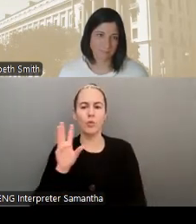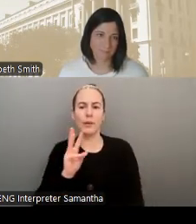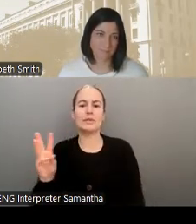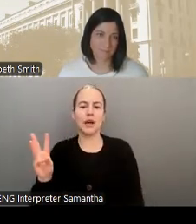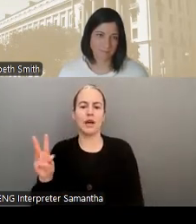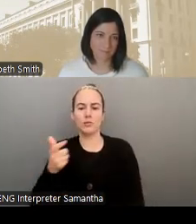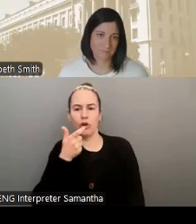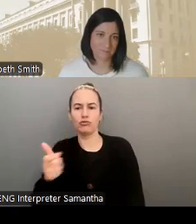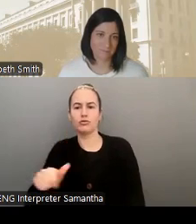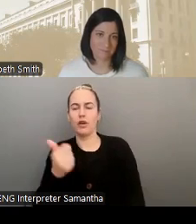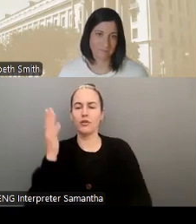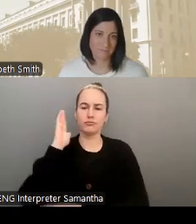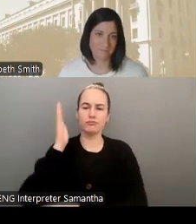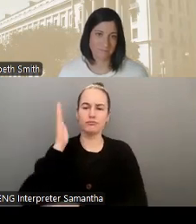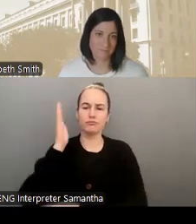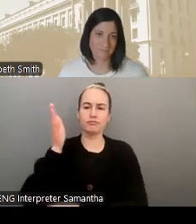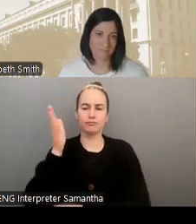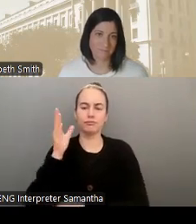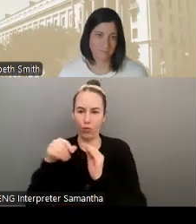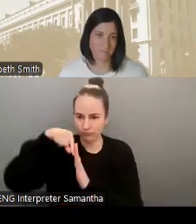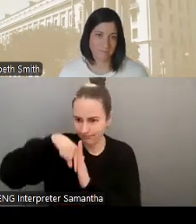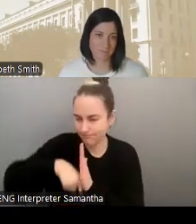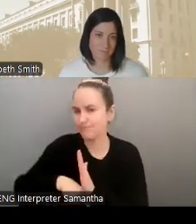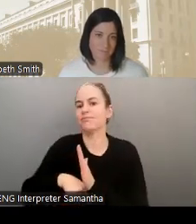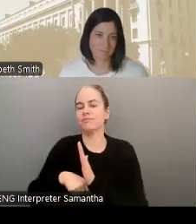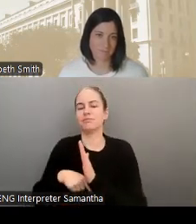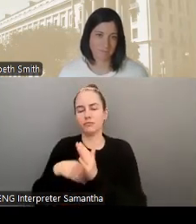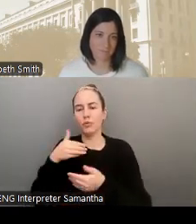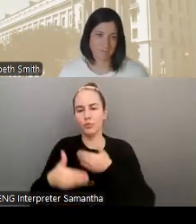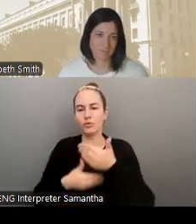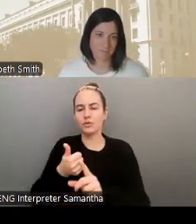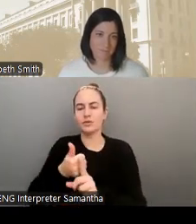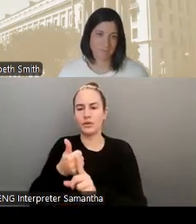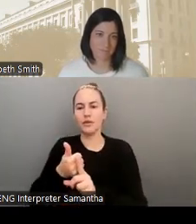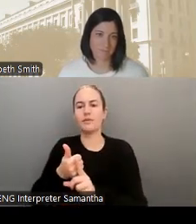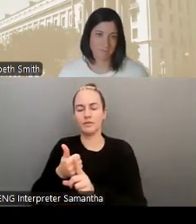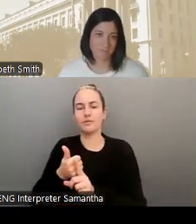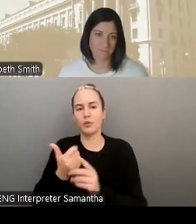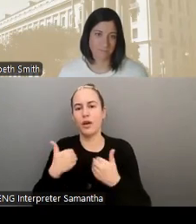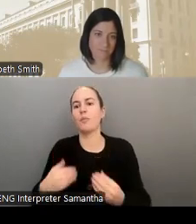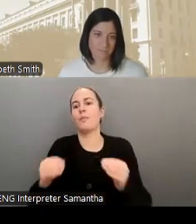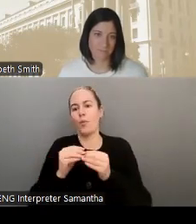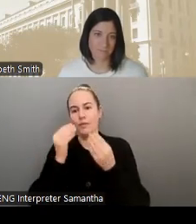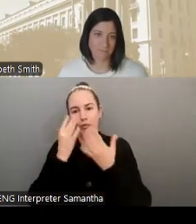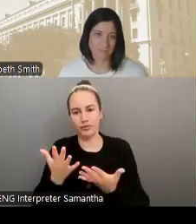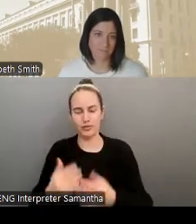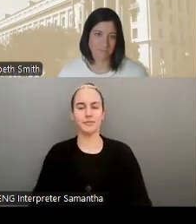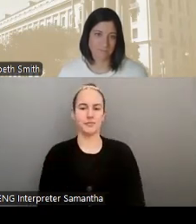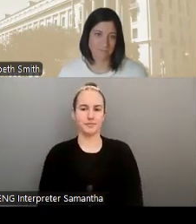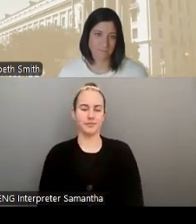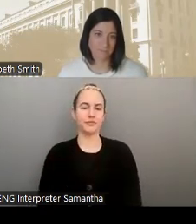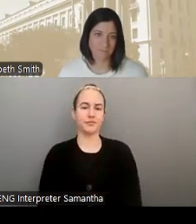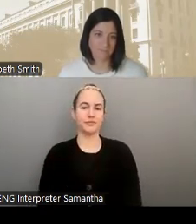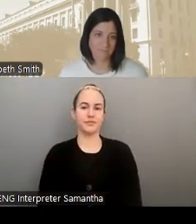give you an even more in-depth look at this audit process than what we provided to you today. Again, you're working